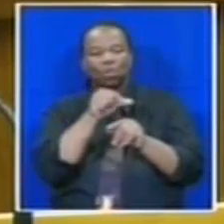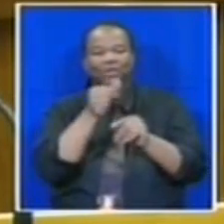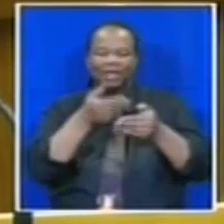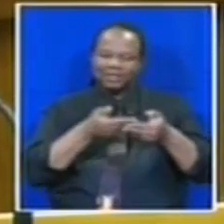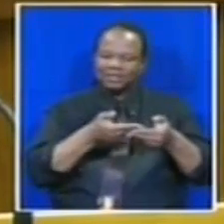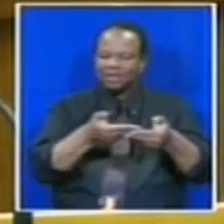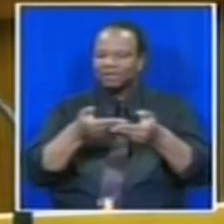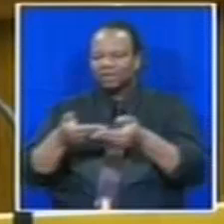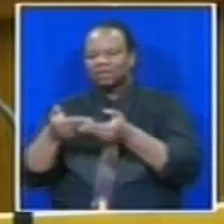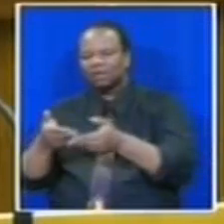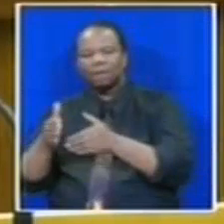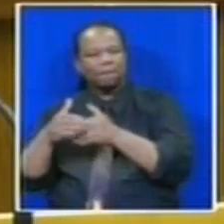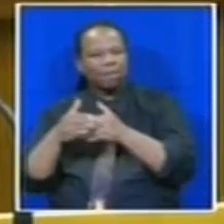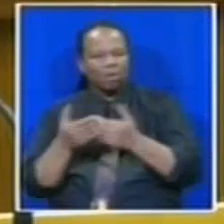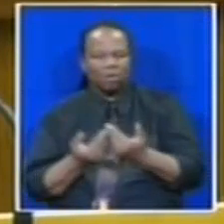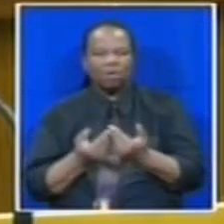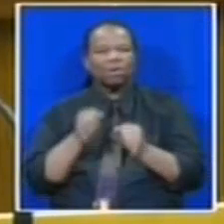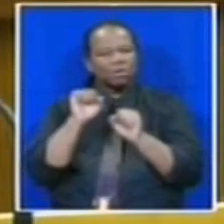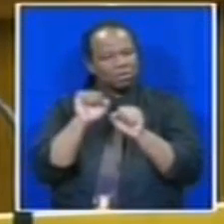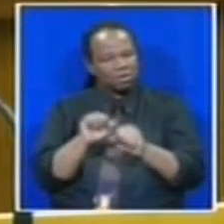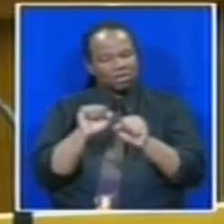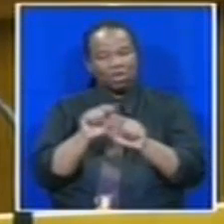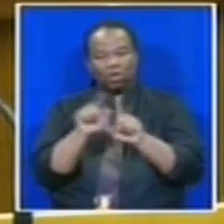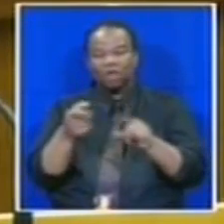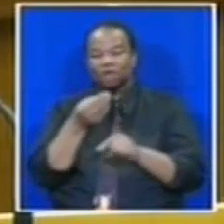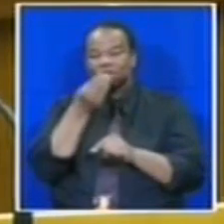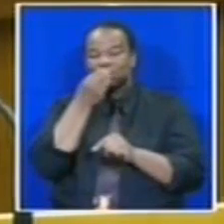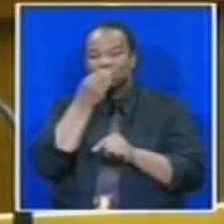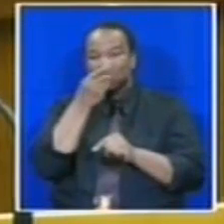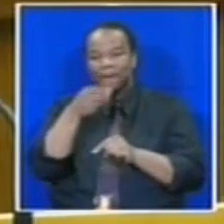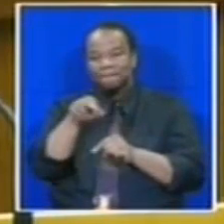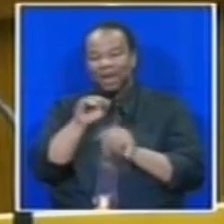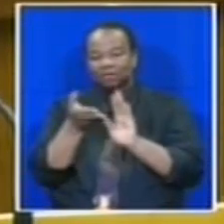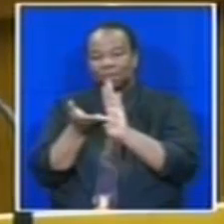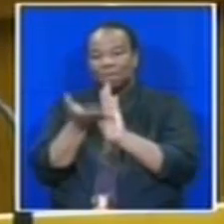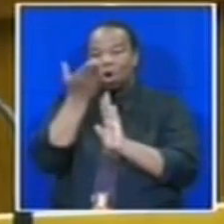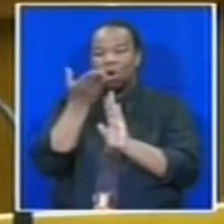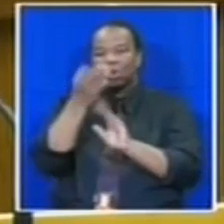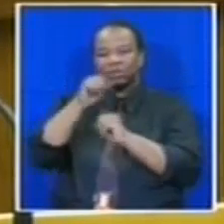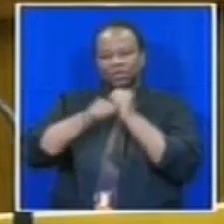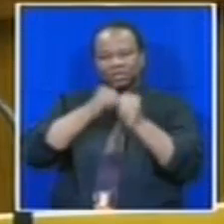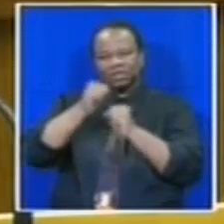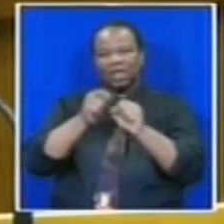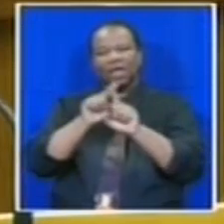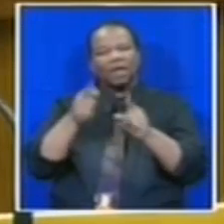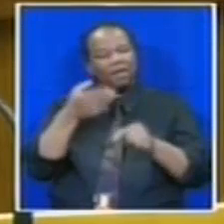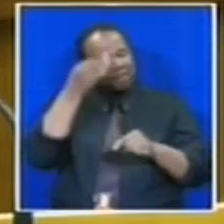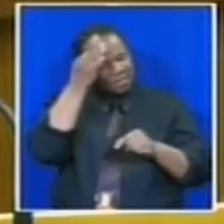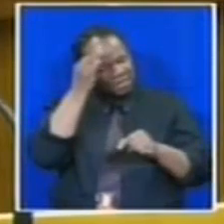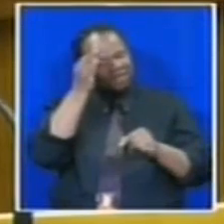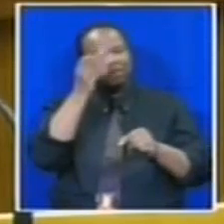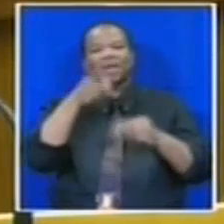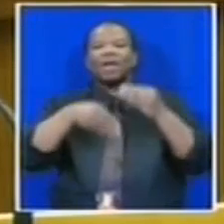booklet. Taking into account the rise in food prices this year, I'm pleased to confirm that government has added an